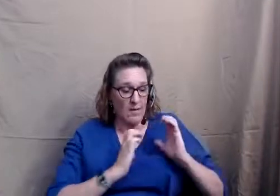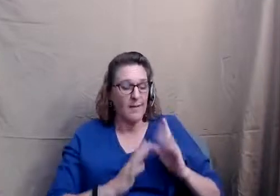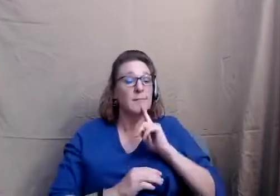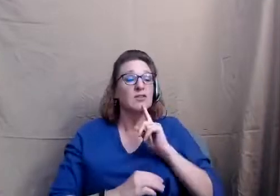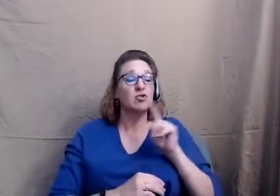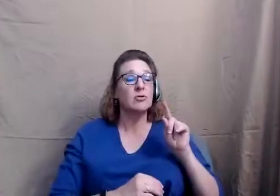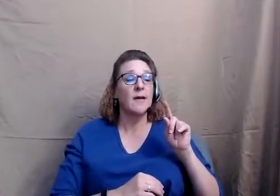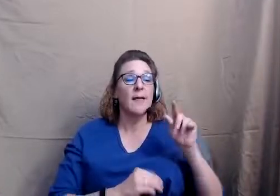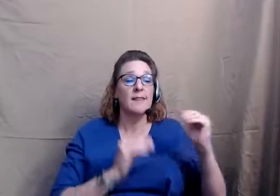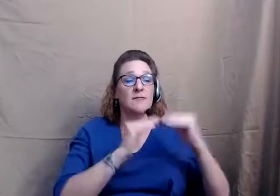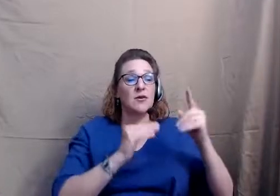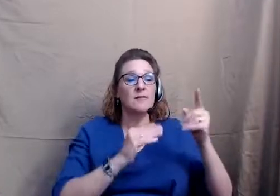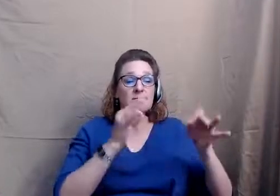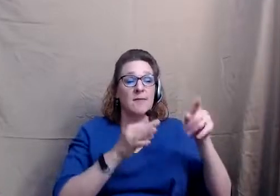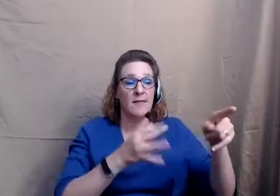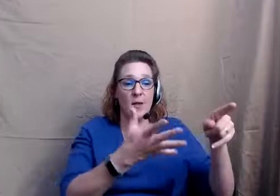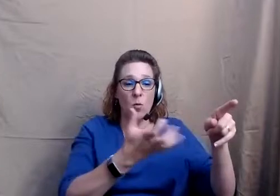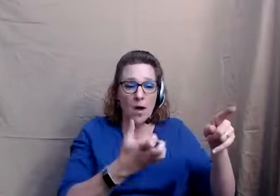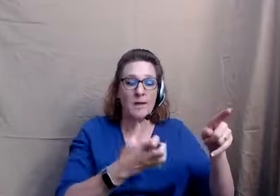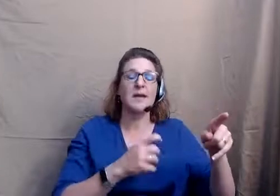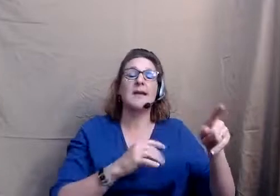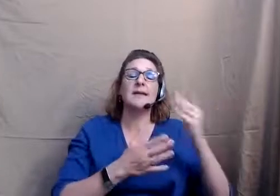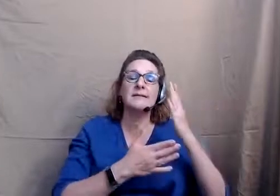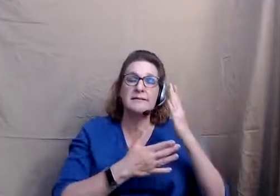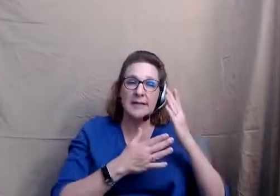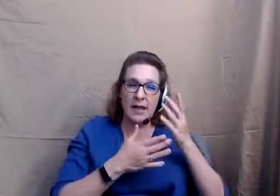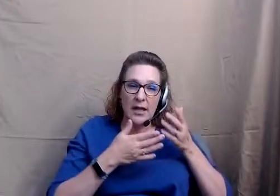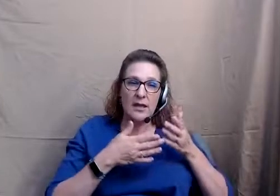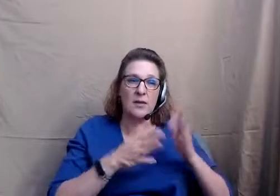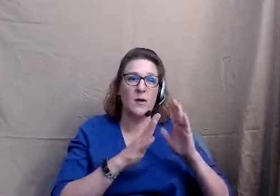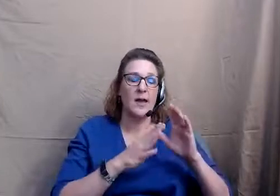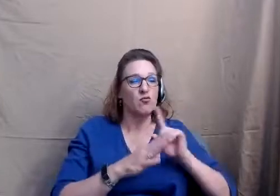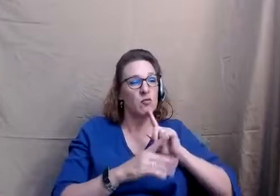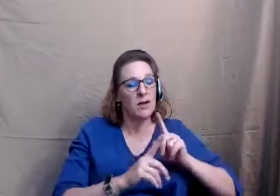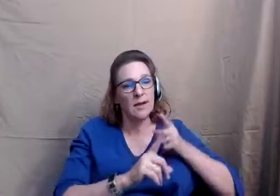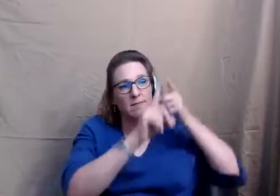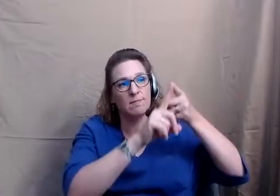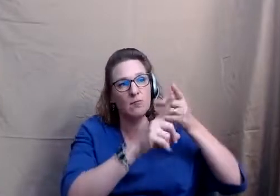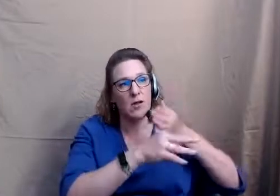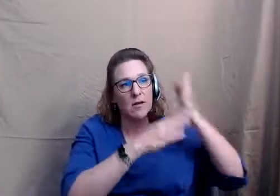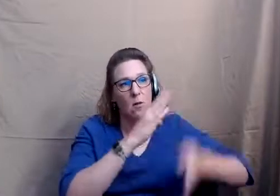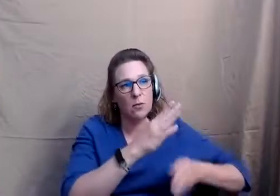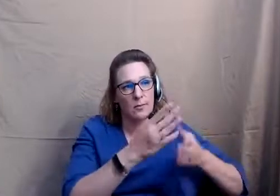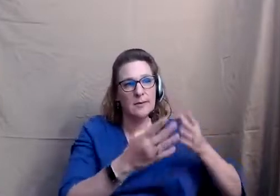they're seeking is the justice that in some form or fashion they ultimately get.